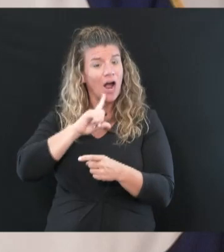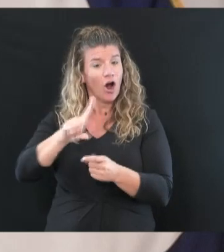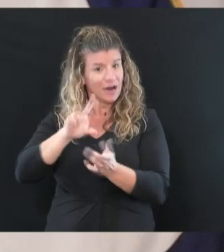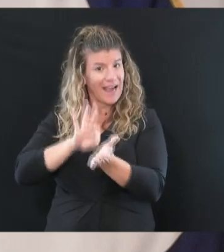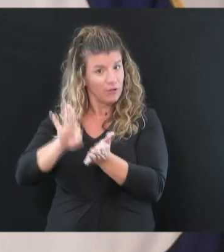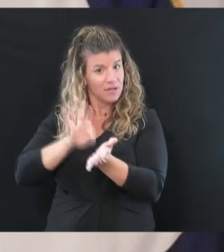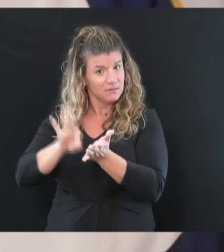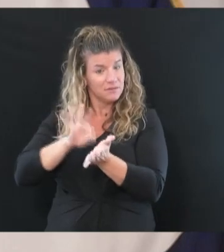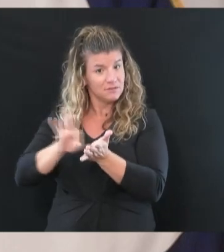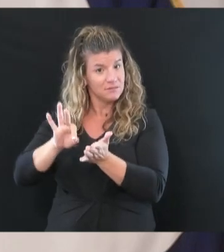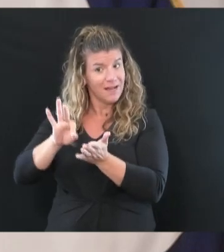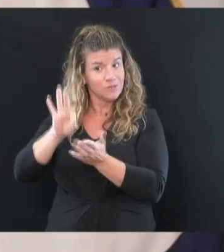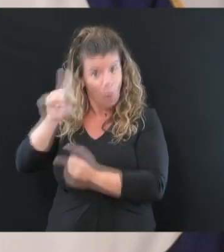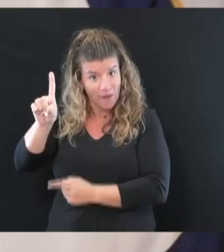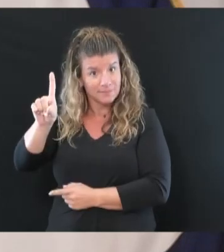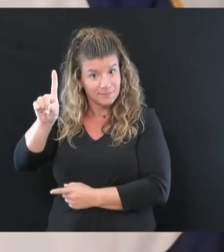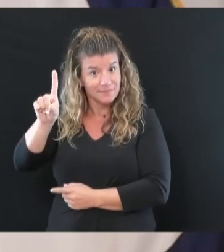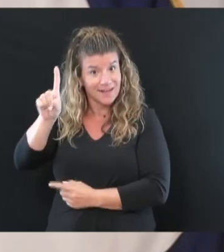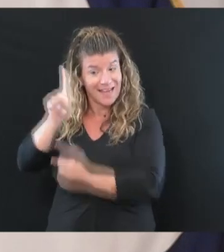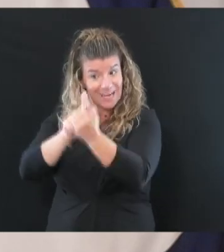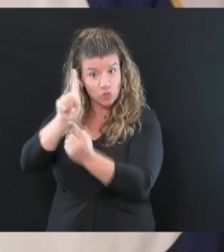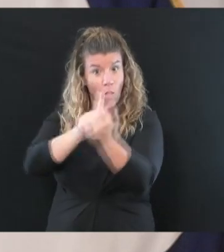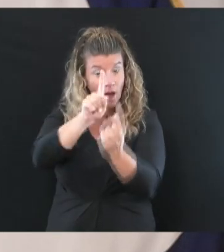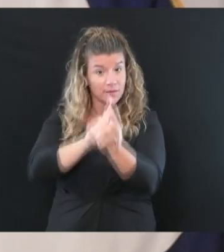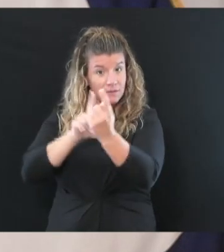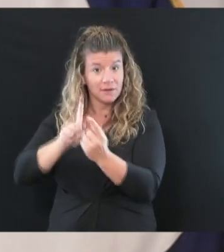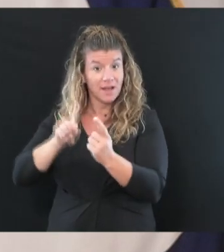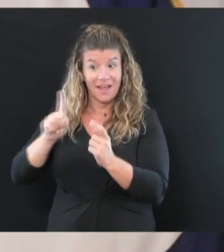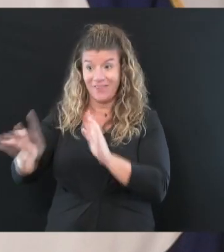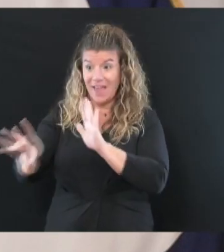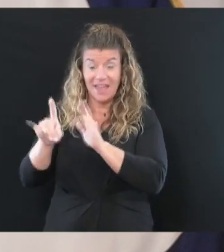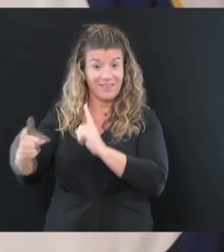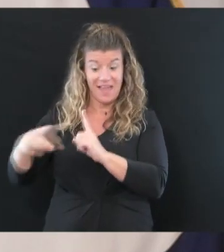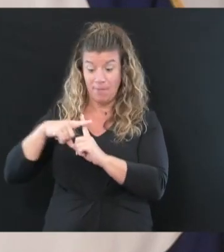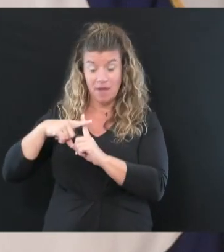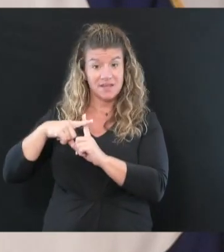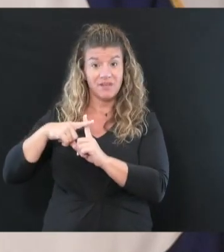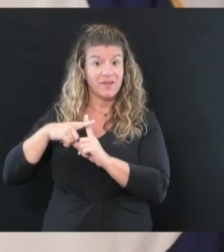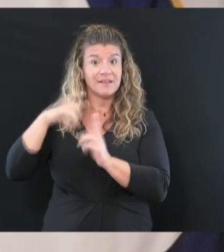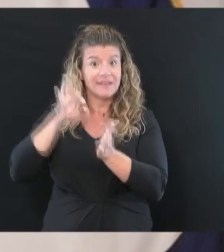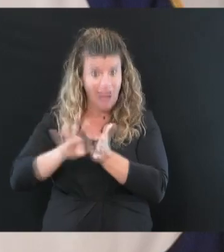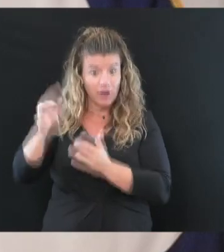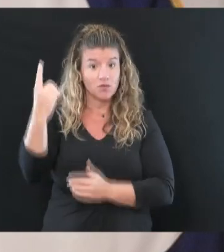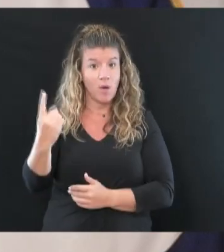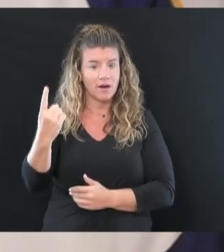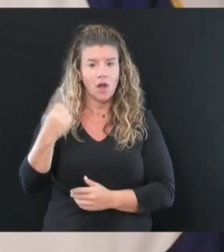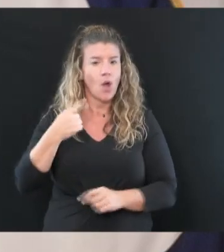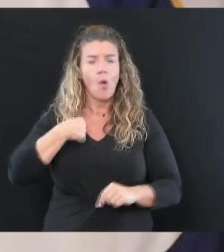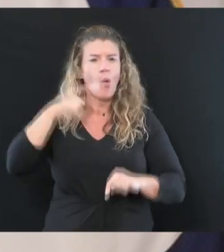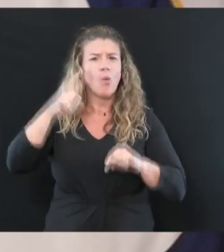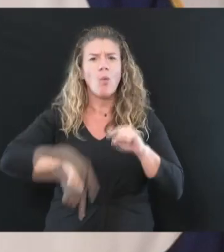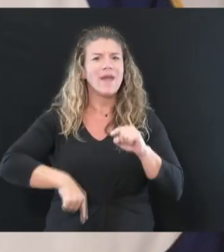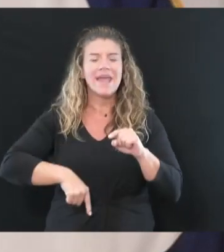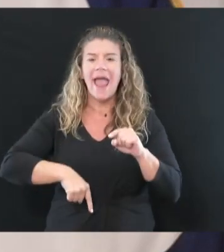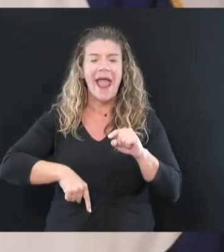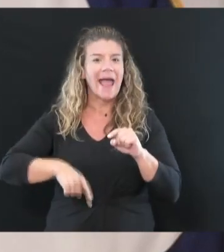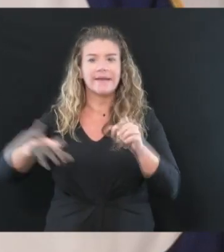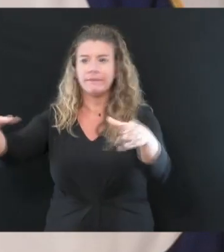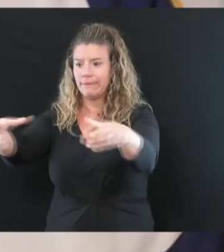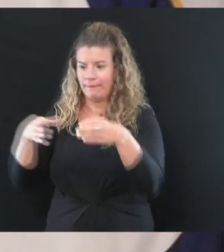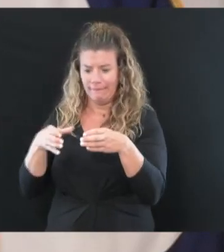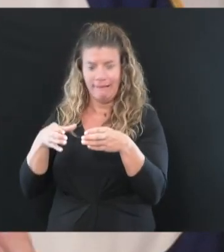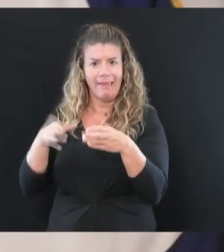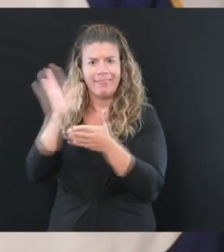as each one of them as a positive number. You know, we can't, I don't think we can broaden